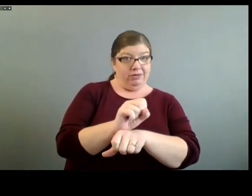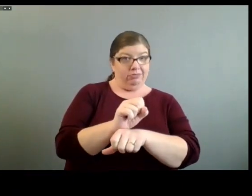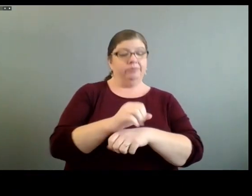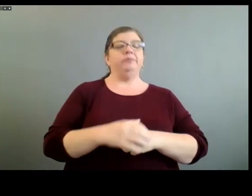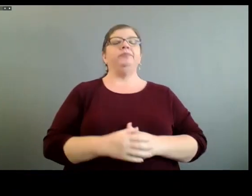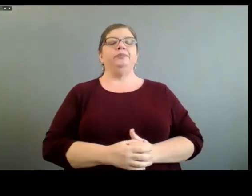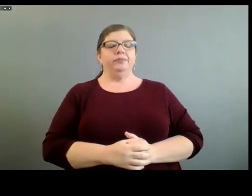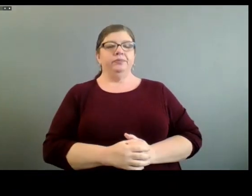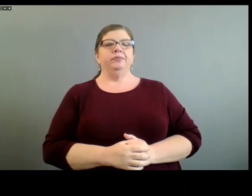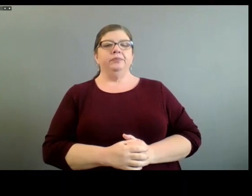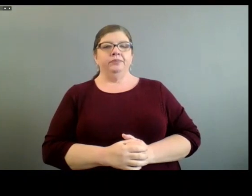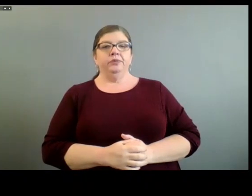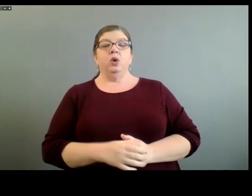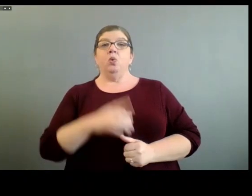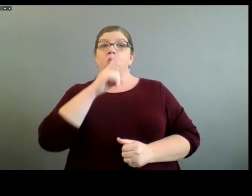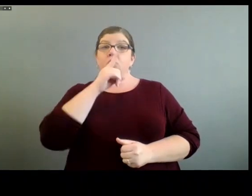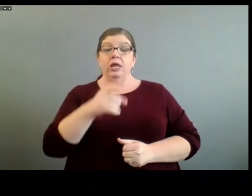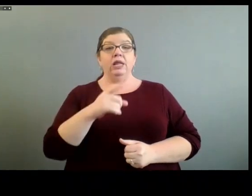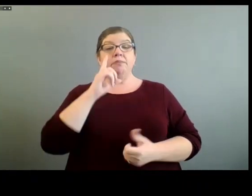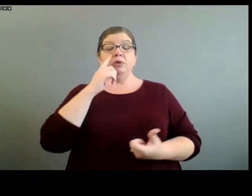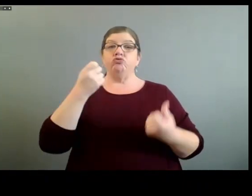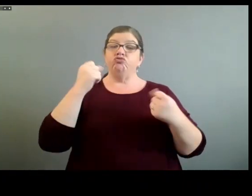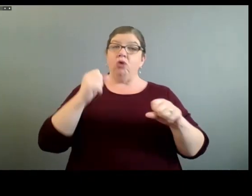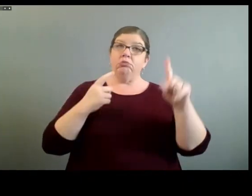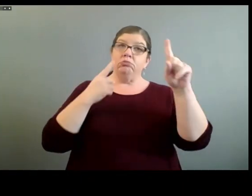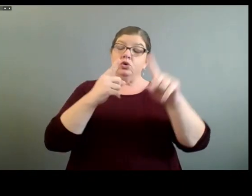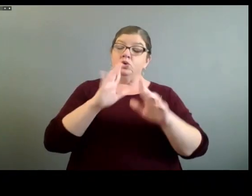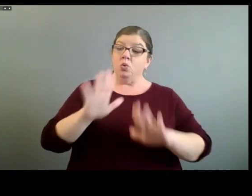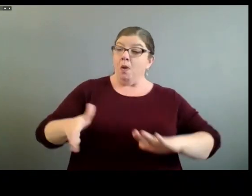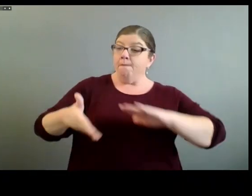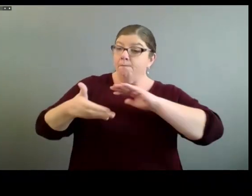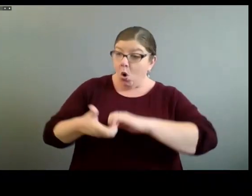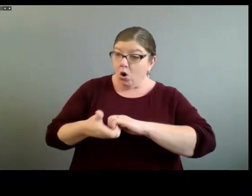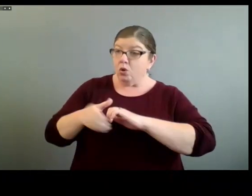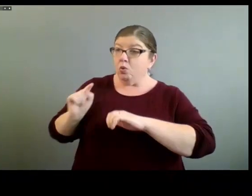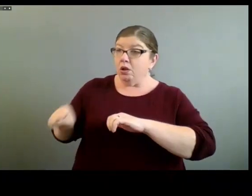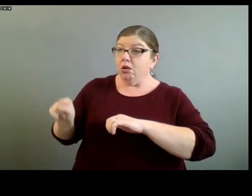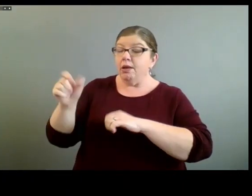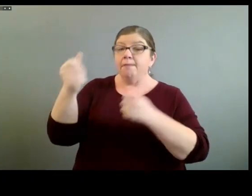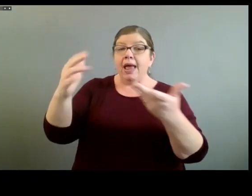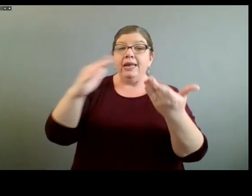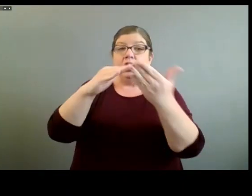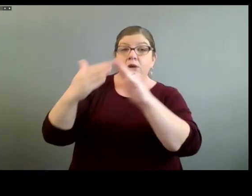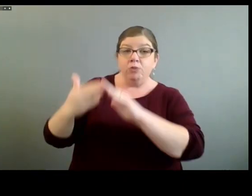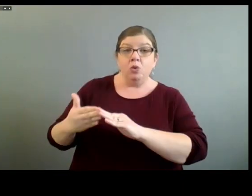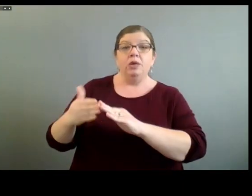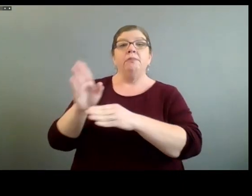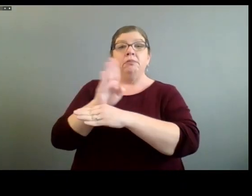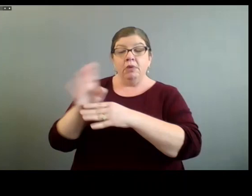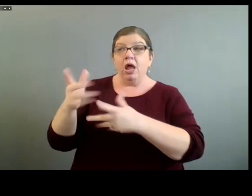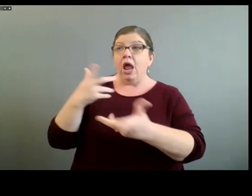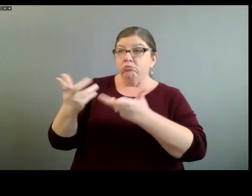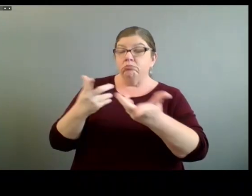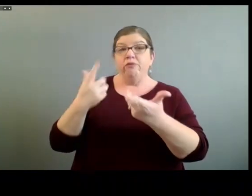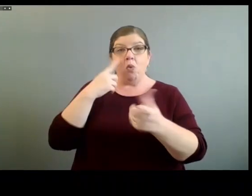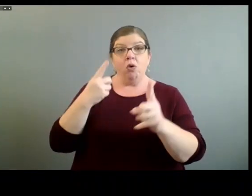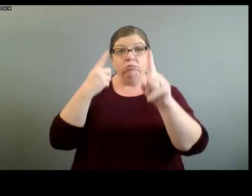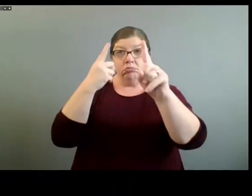been intentional about partnering with many trusted community messengers and tailoring our process to